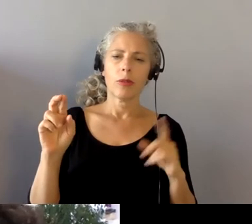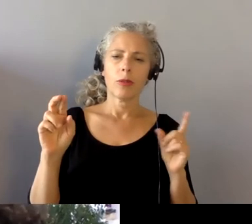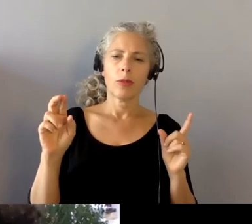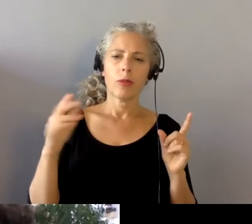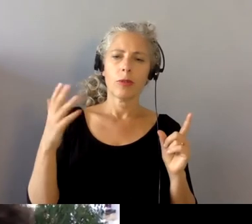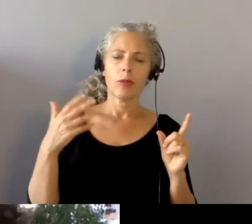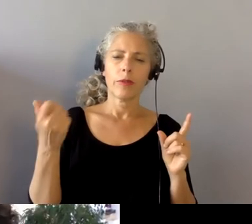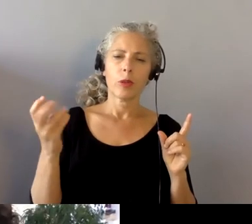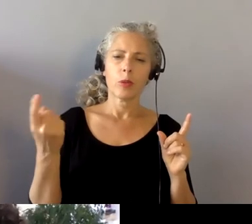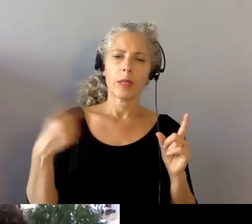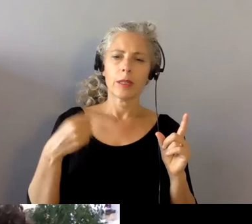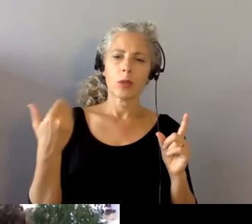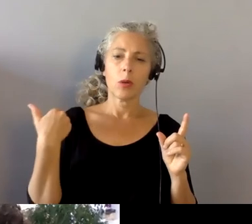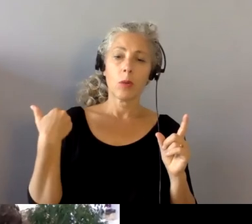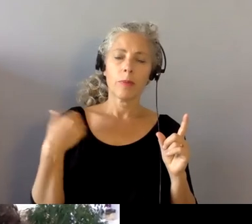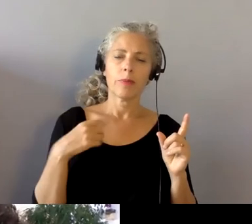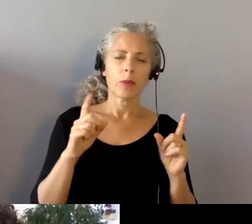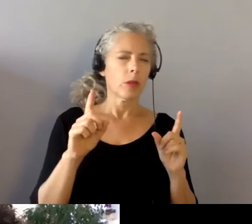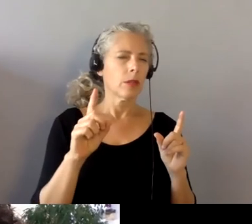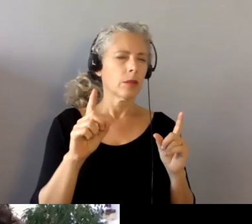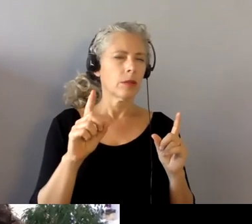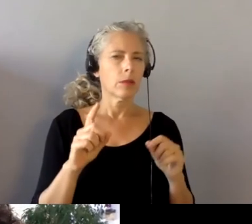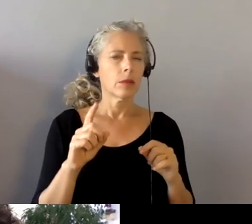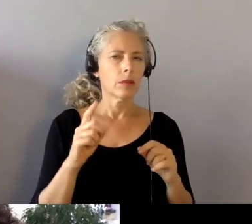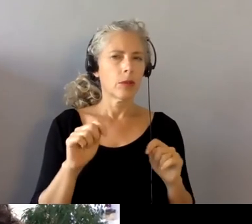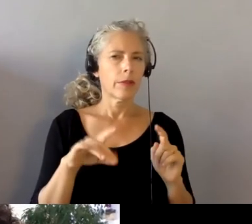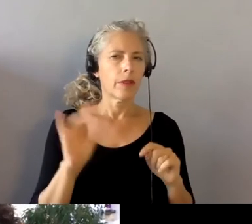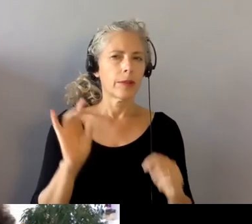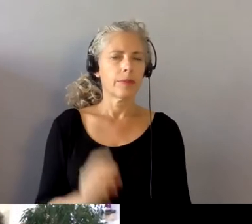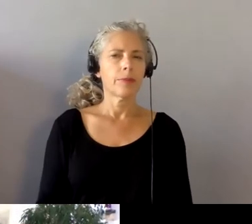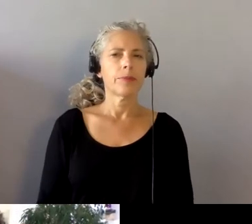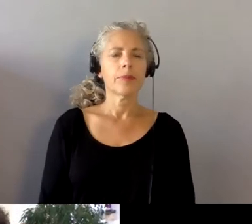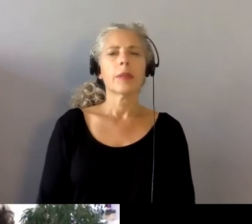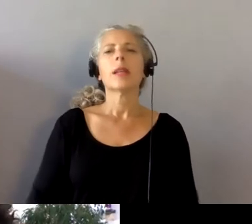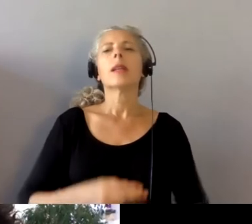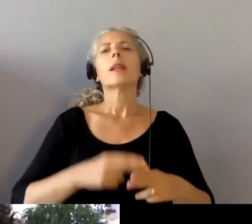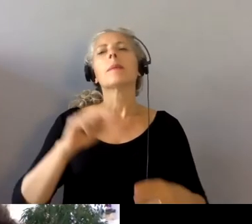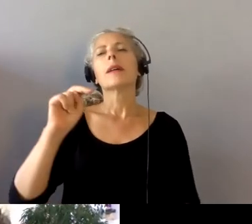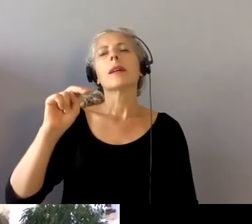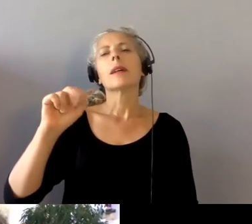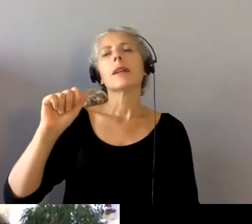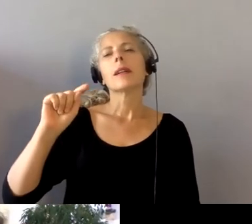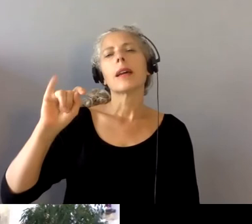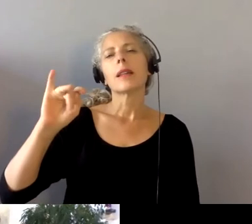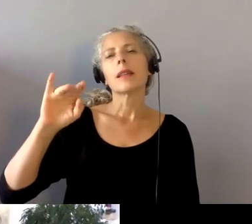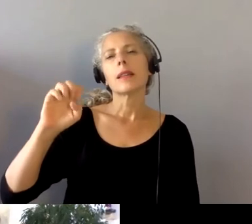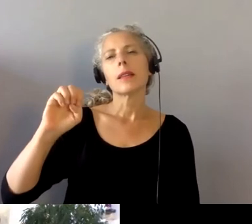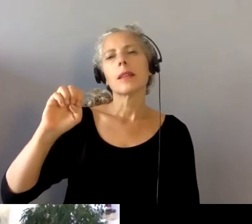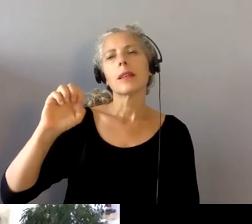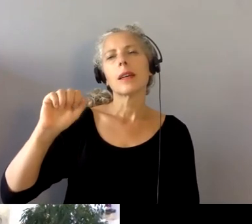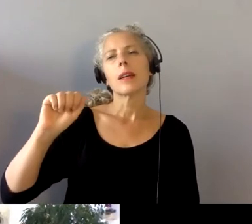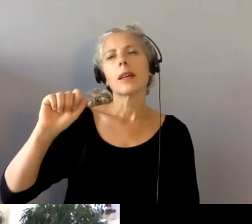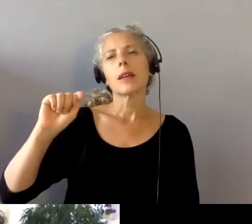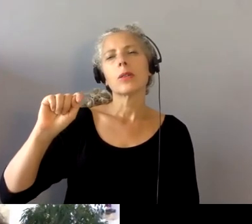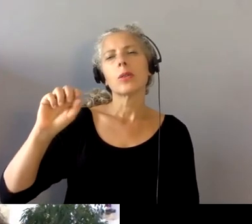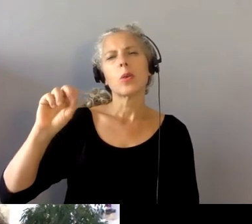a couple days ago. One second. Let me just. Yes, please. Her name is, Natalie Atoke. Is that how you pronounce her name?